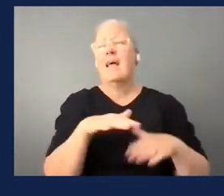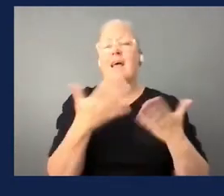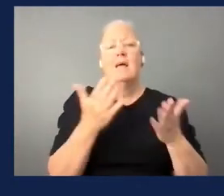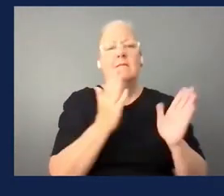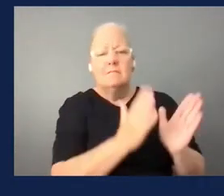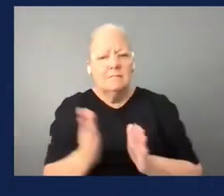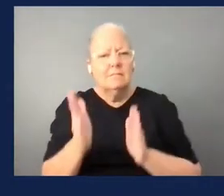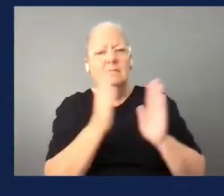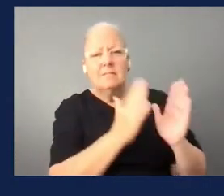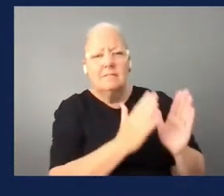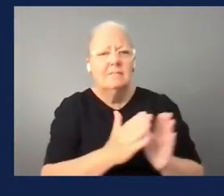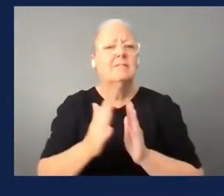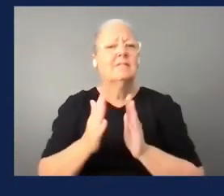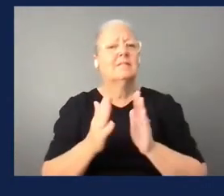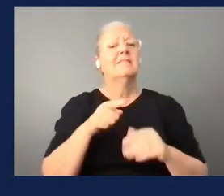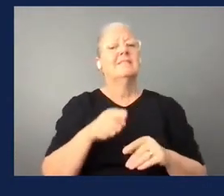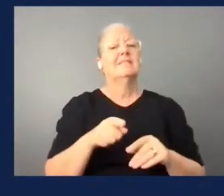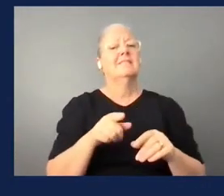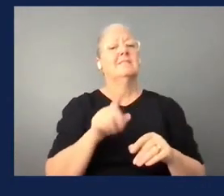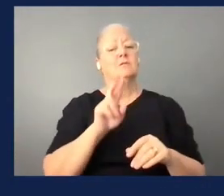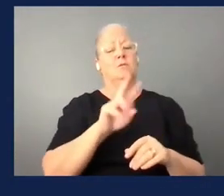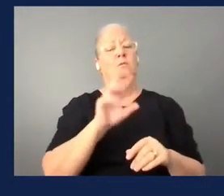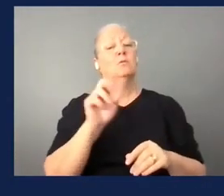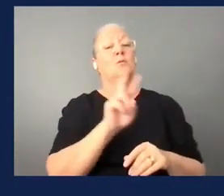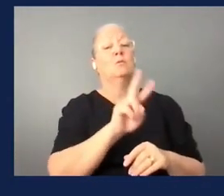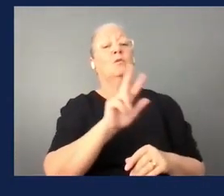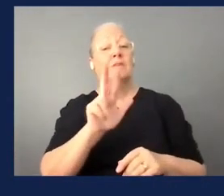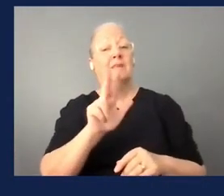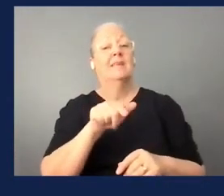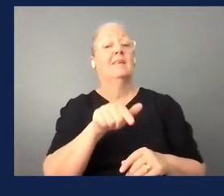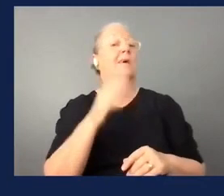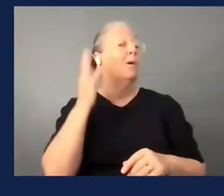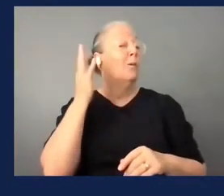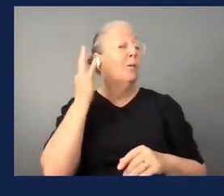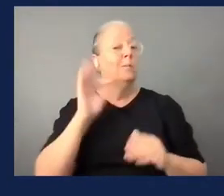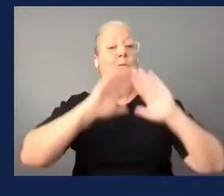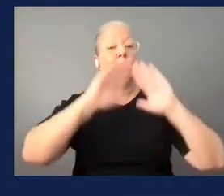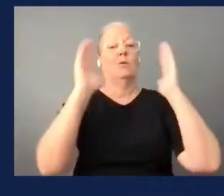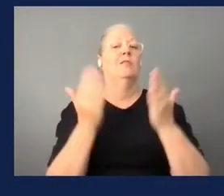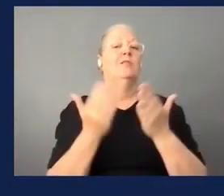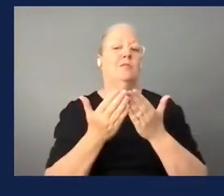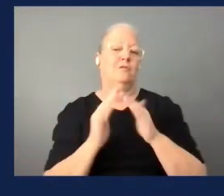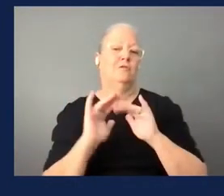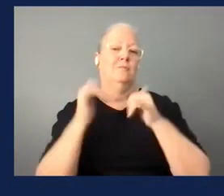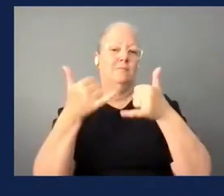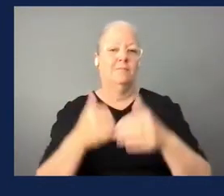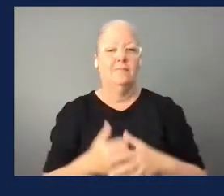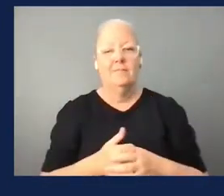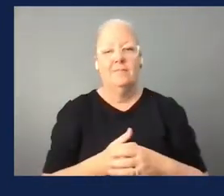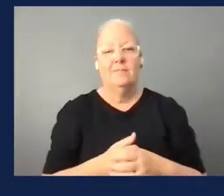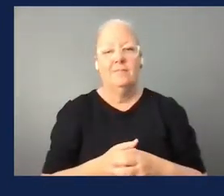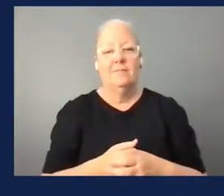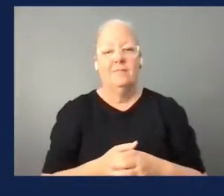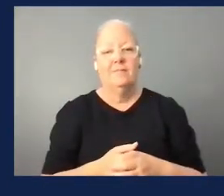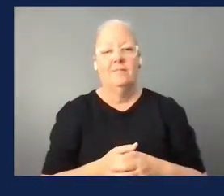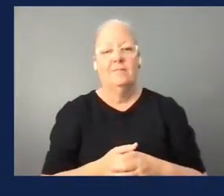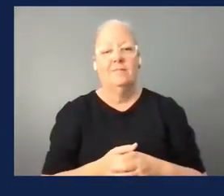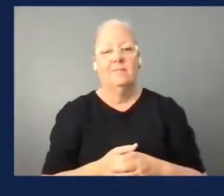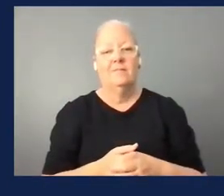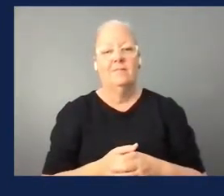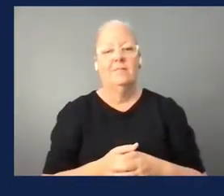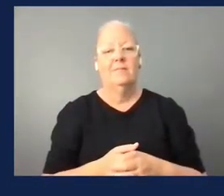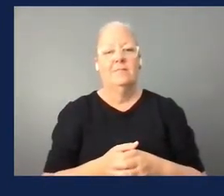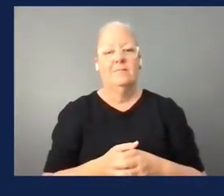to the 2023 Women's World Cup. Over to you, V. Thank you. Kia ora koutou.